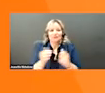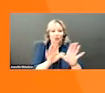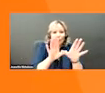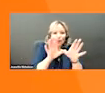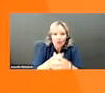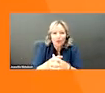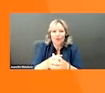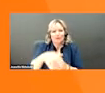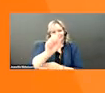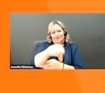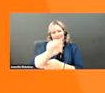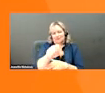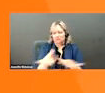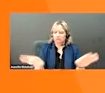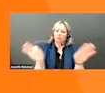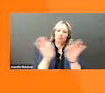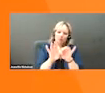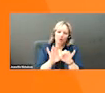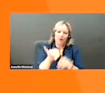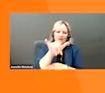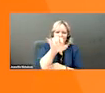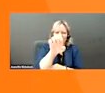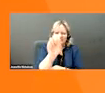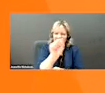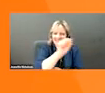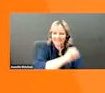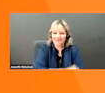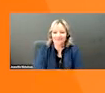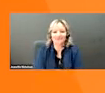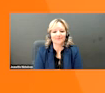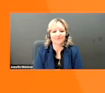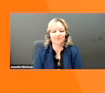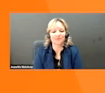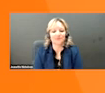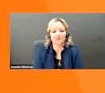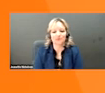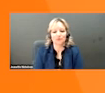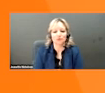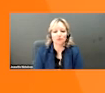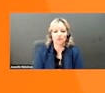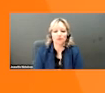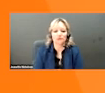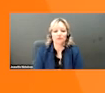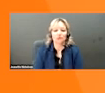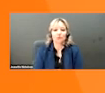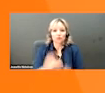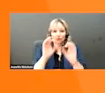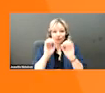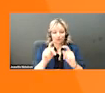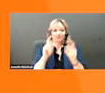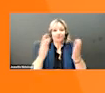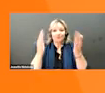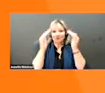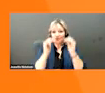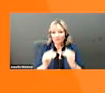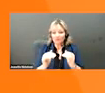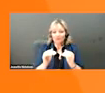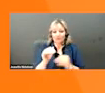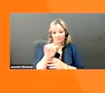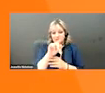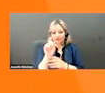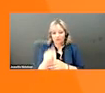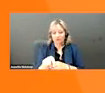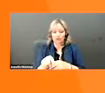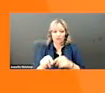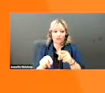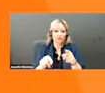important. For sure. Thank you for that. And I just had one more written down, that unless you've already covered